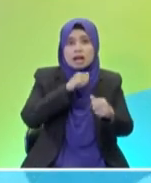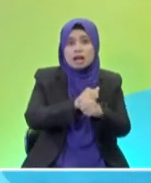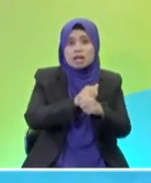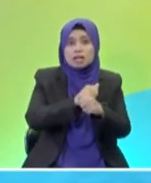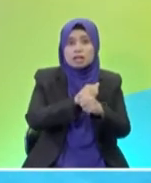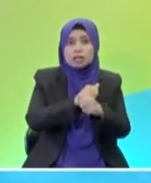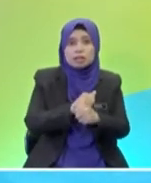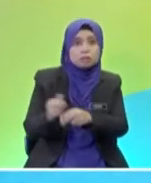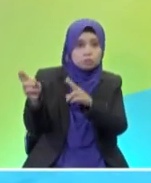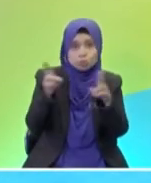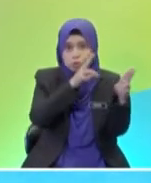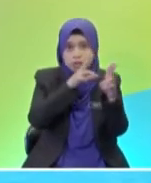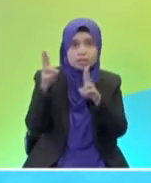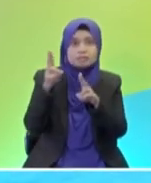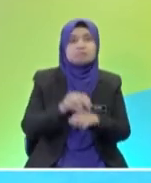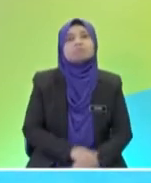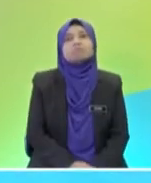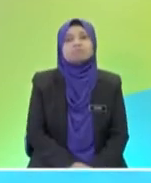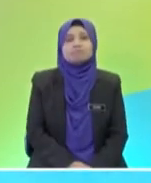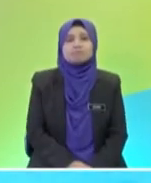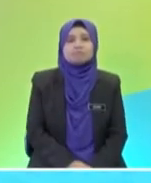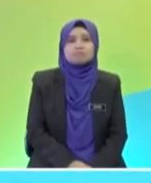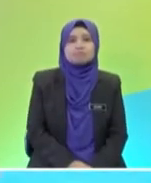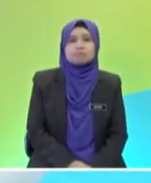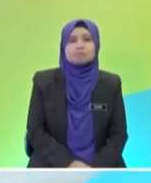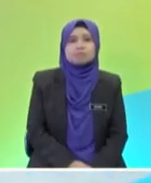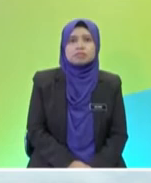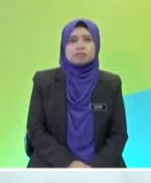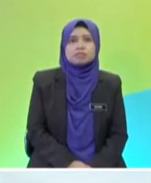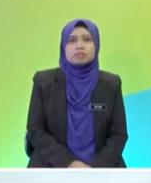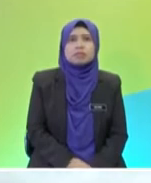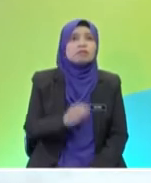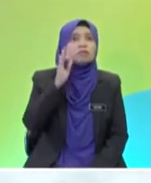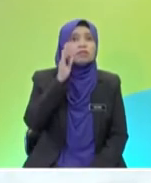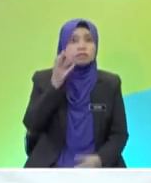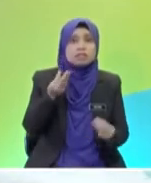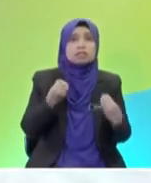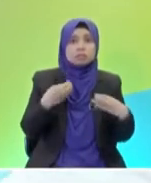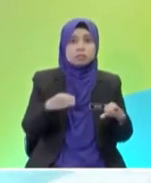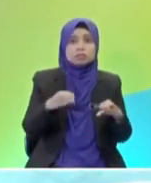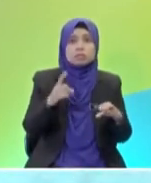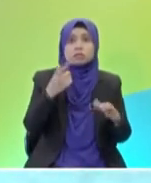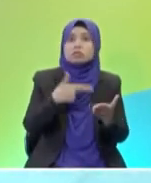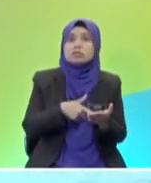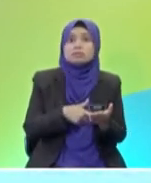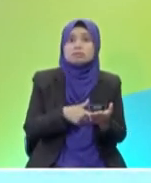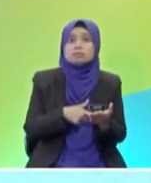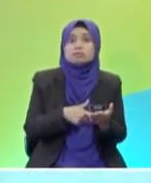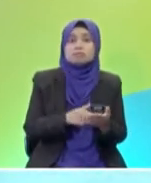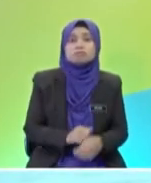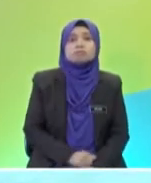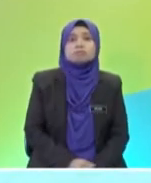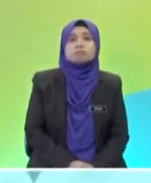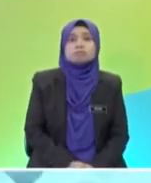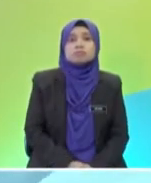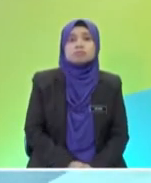Natural disaster. Okay, good, Arisha. How about Felicia? You want to try one more? Yes.